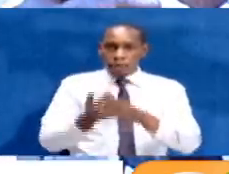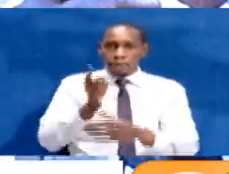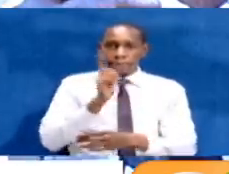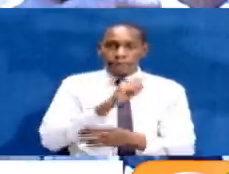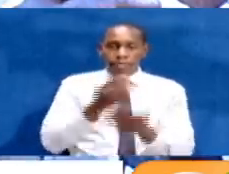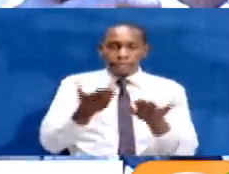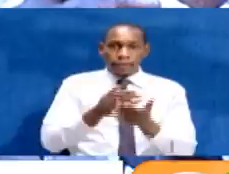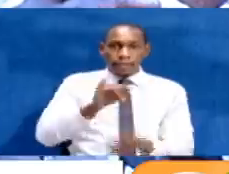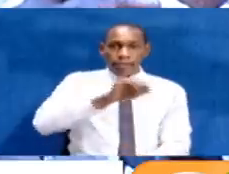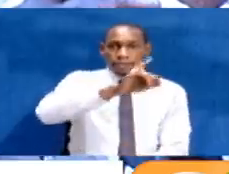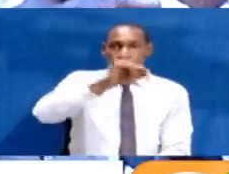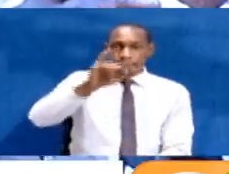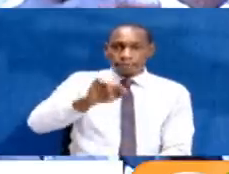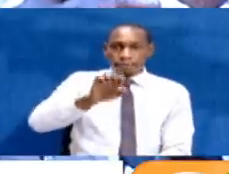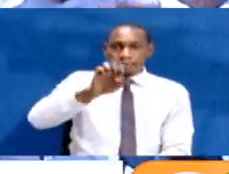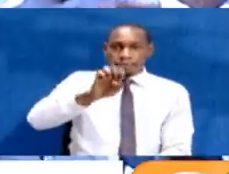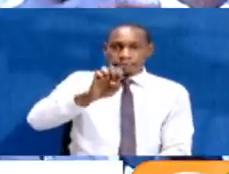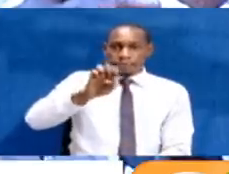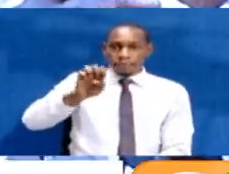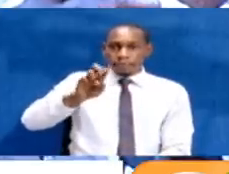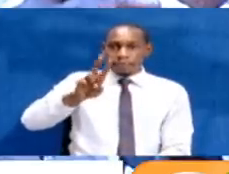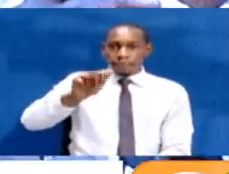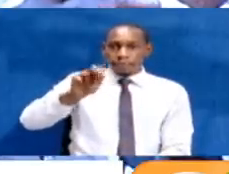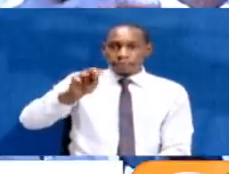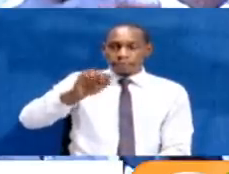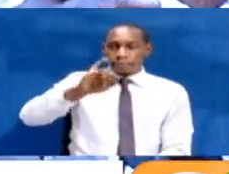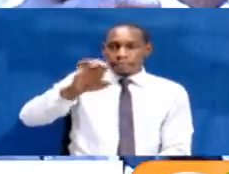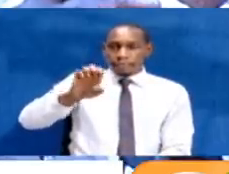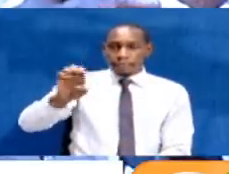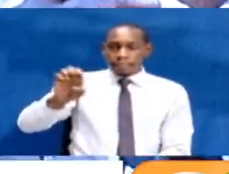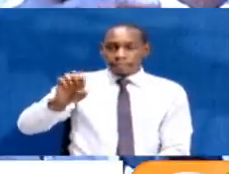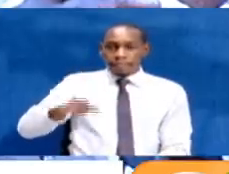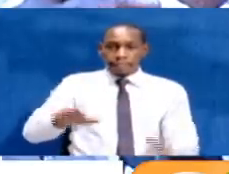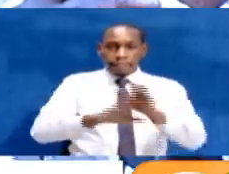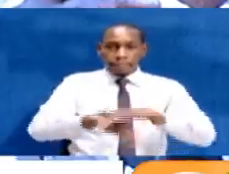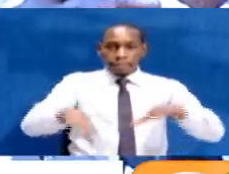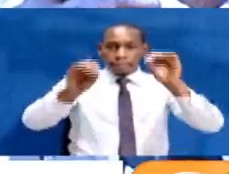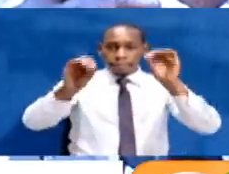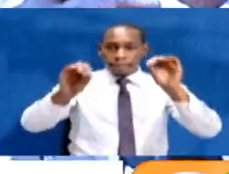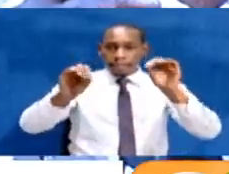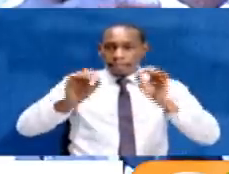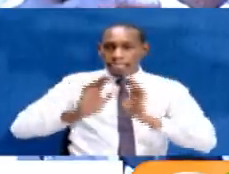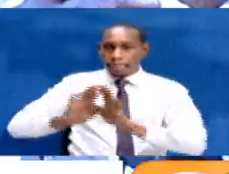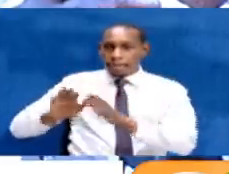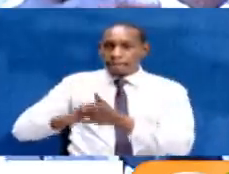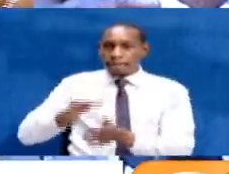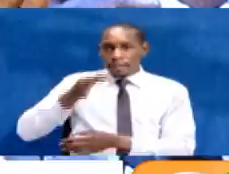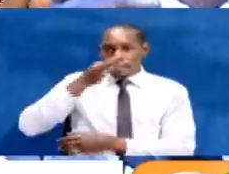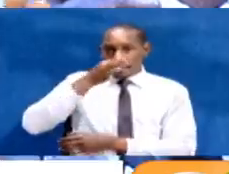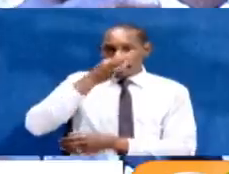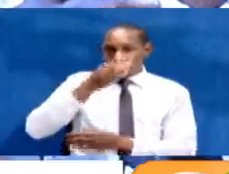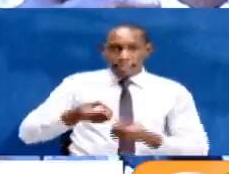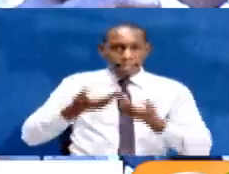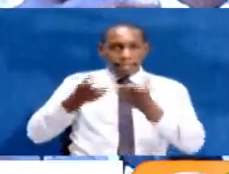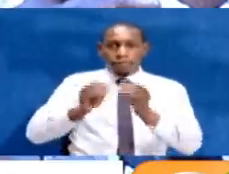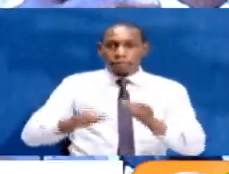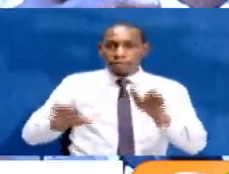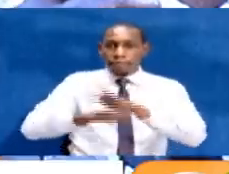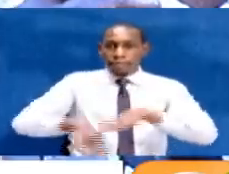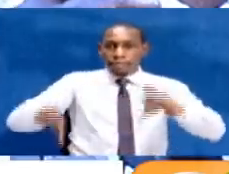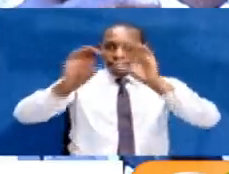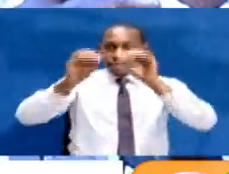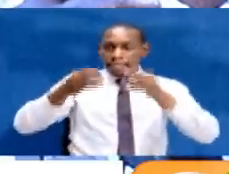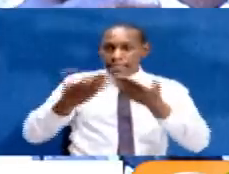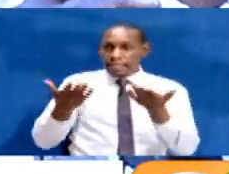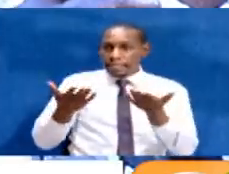Gardens. And there was a vice president who had been left kwa mata, as we would say. You know, Mwai Kibaki never gave his vice president